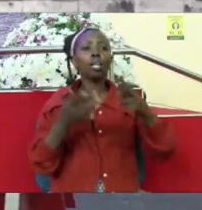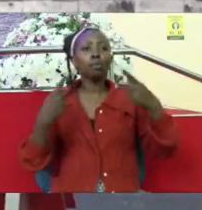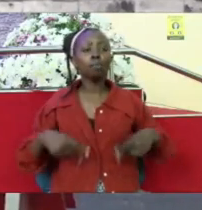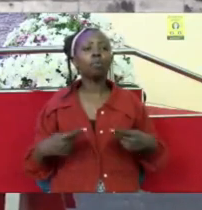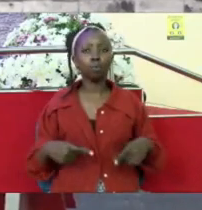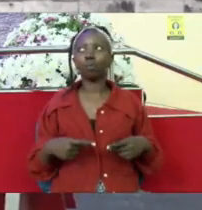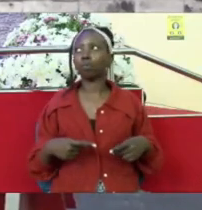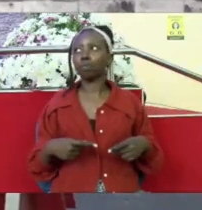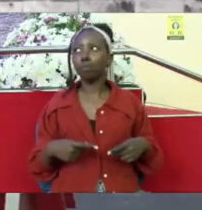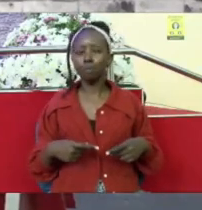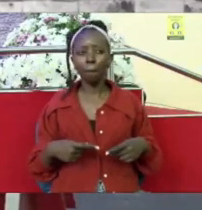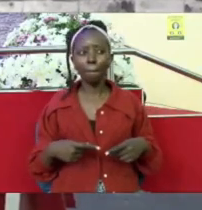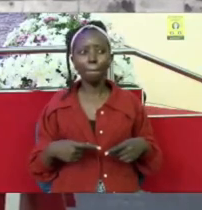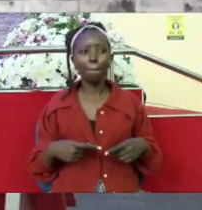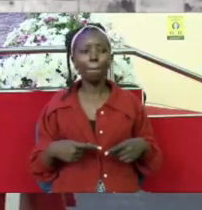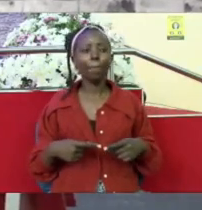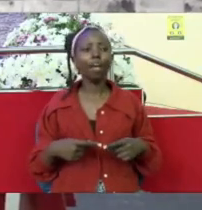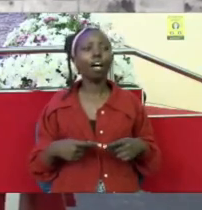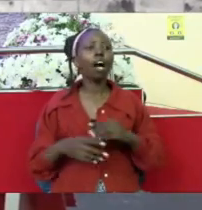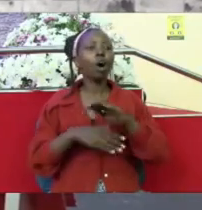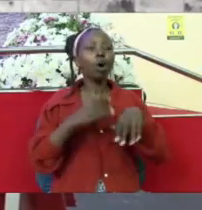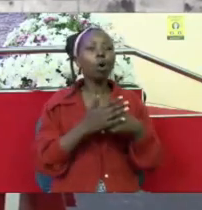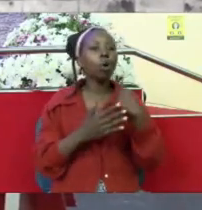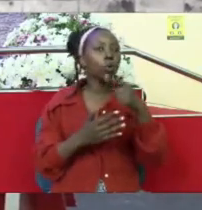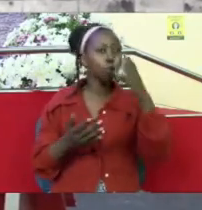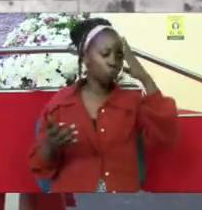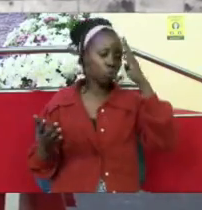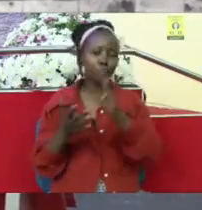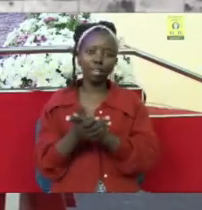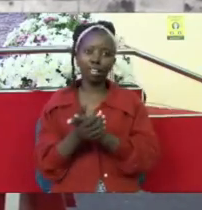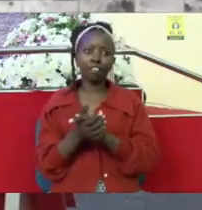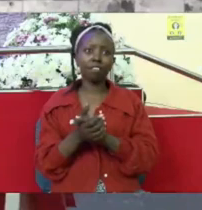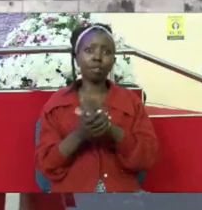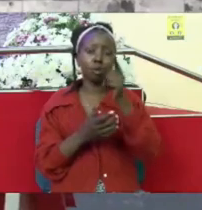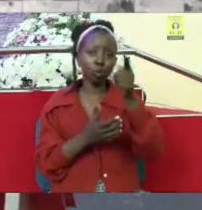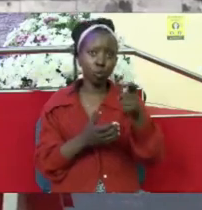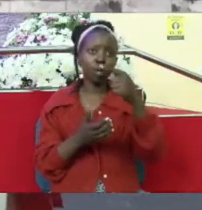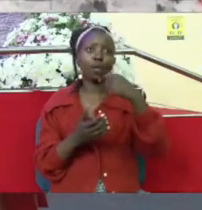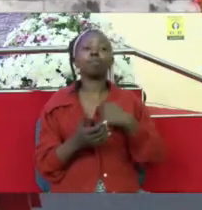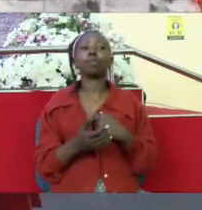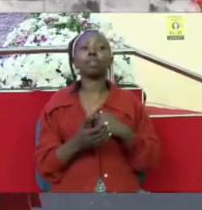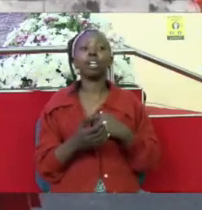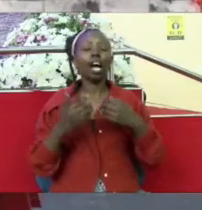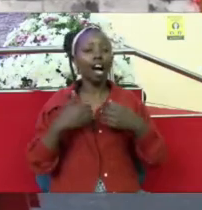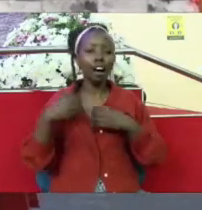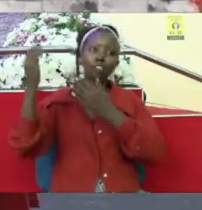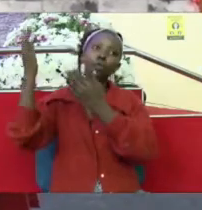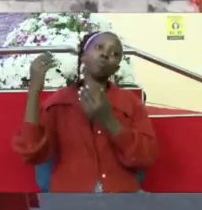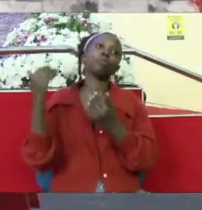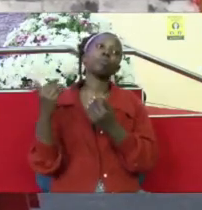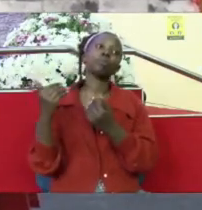marveled at among all those who have believed. Na kushangaza kwa wale ambao watakuwa waamini. This includes you and me. Hiyo ni wewe pekee. There is hope. Kuna